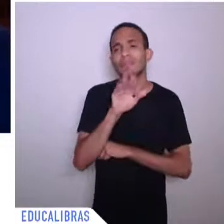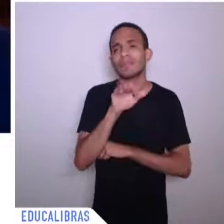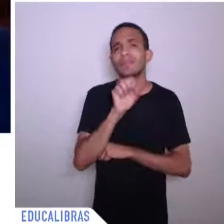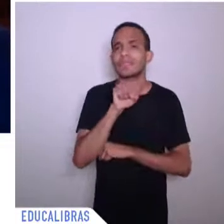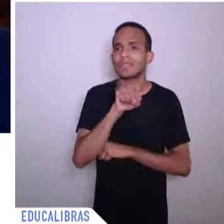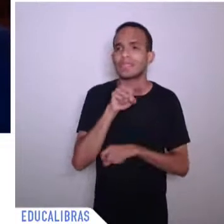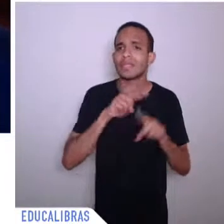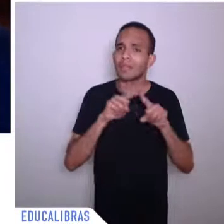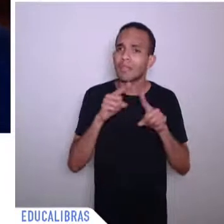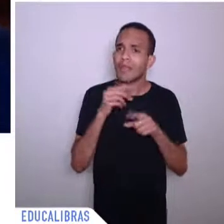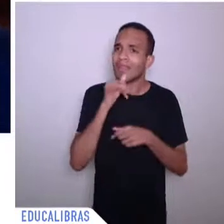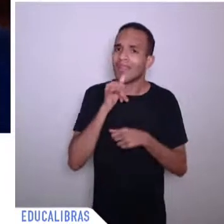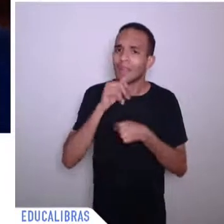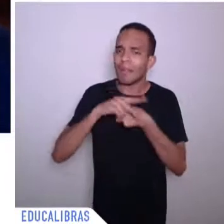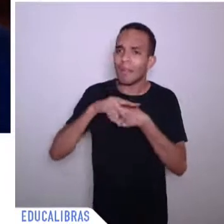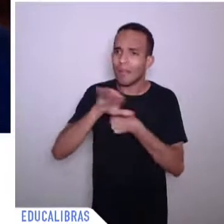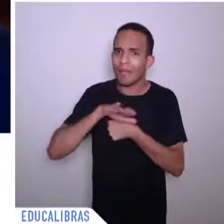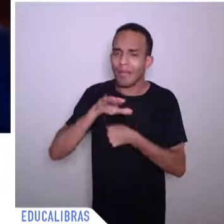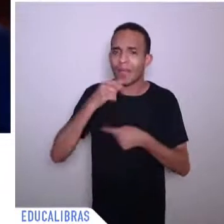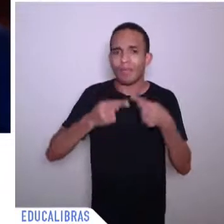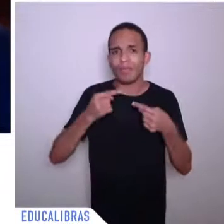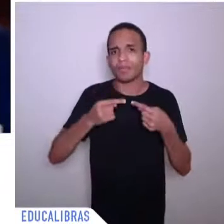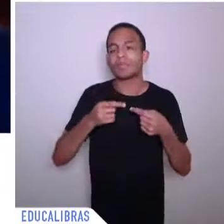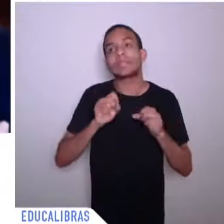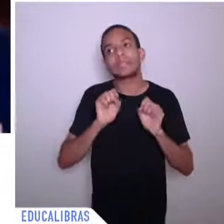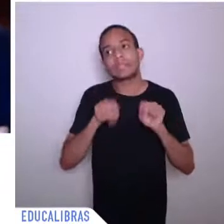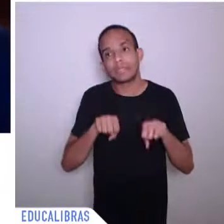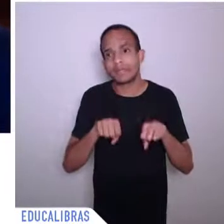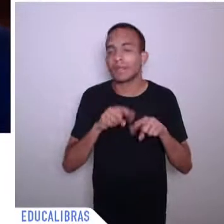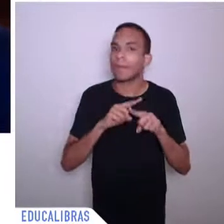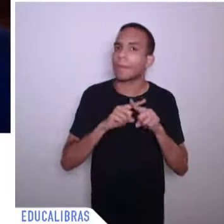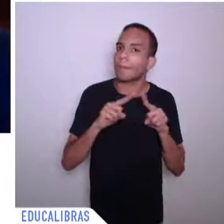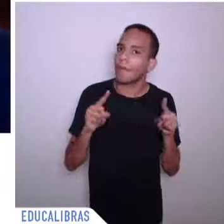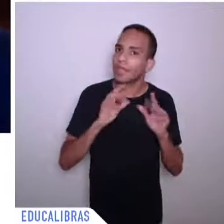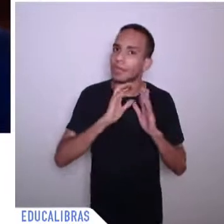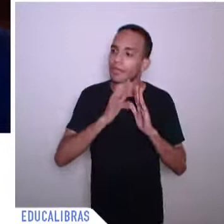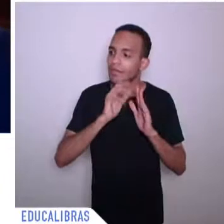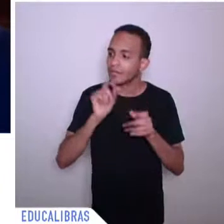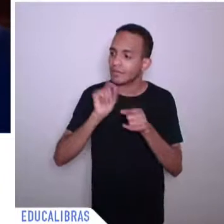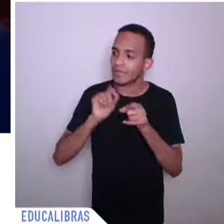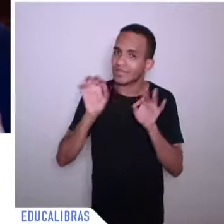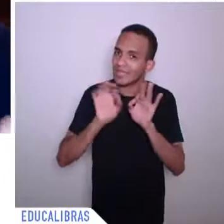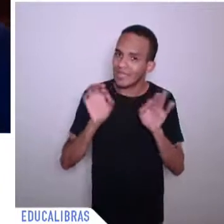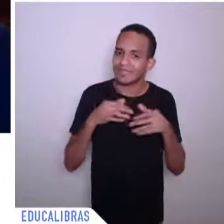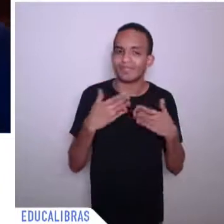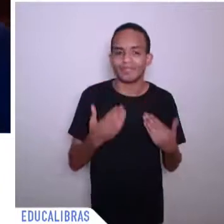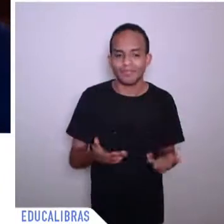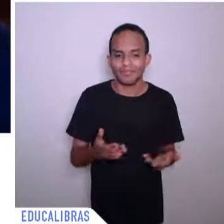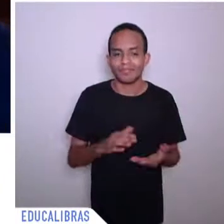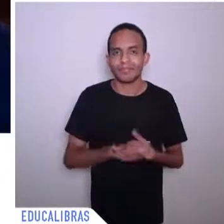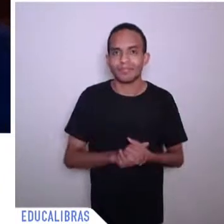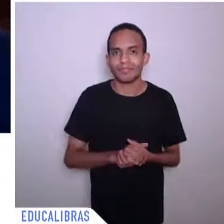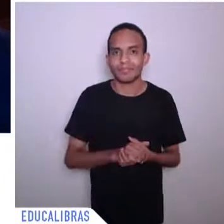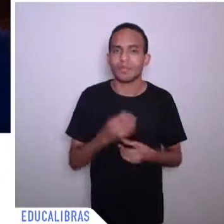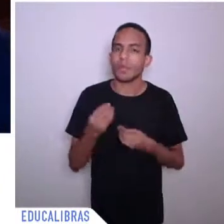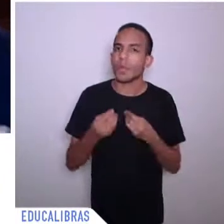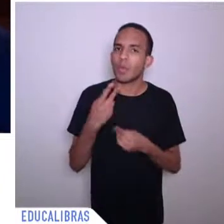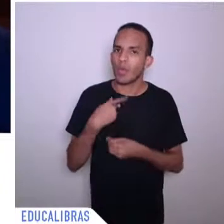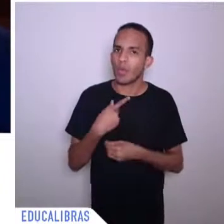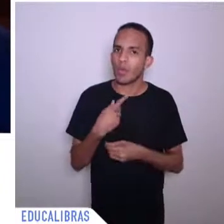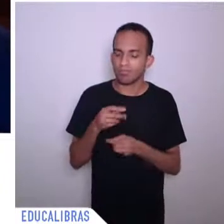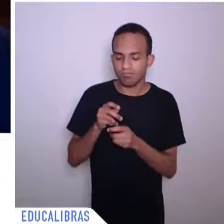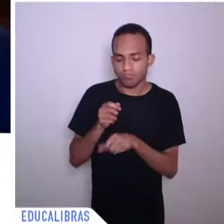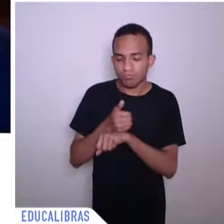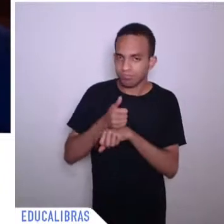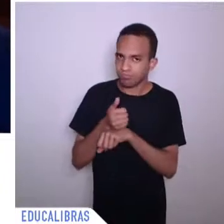do not like this sort of action, and they say, well, this should be done by the parties, when, well, the parties are not